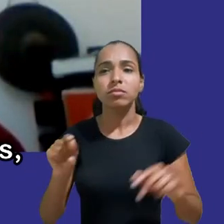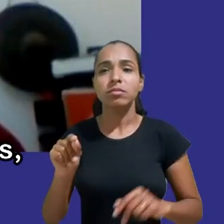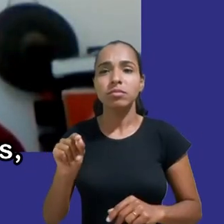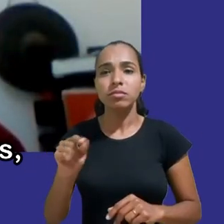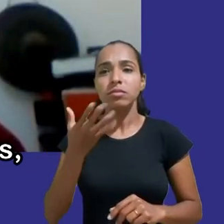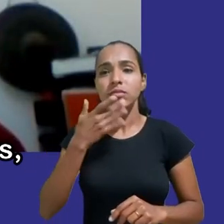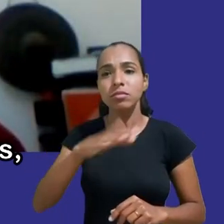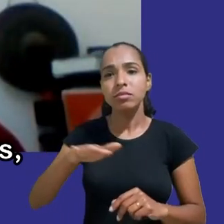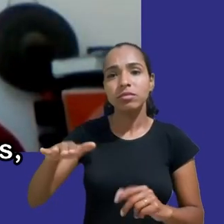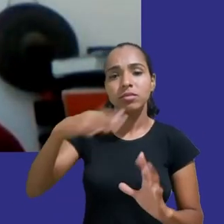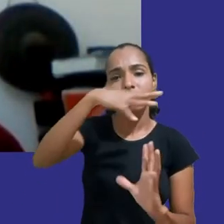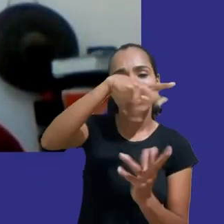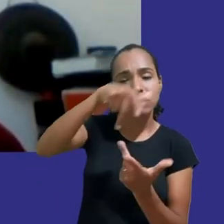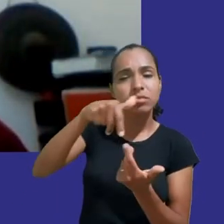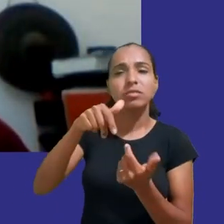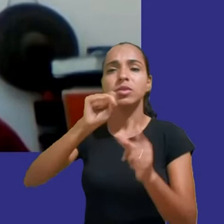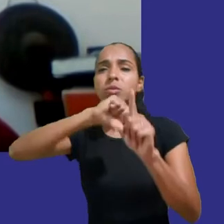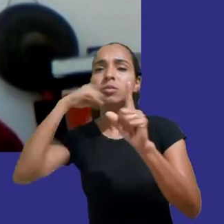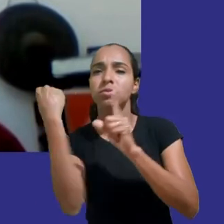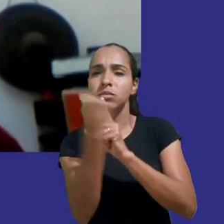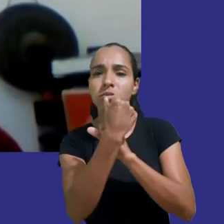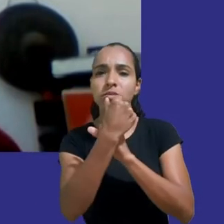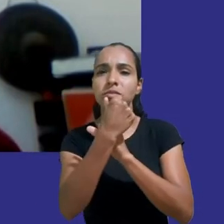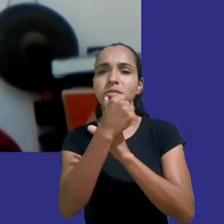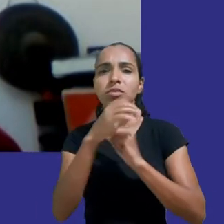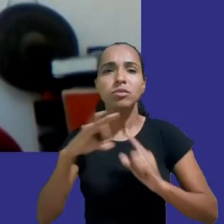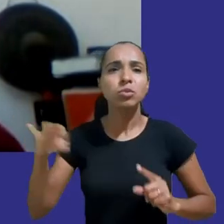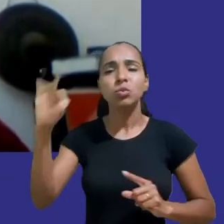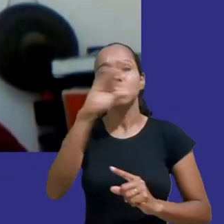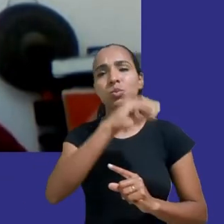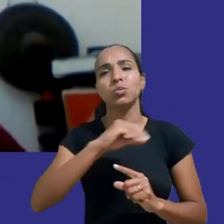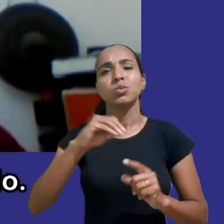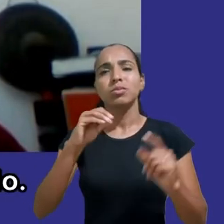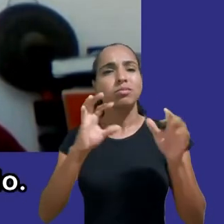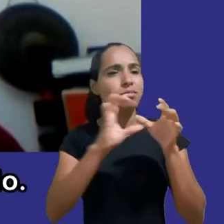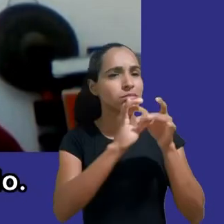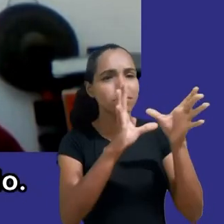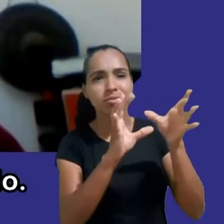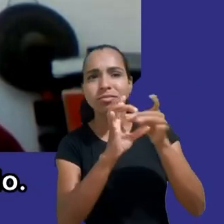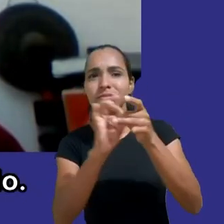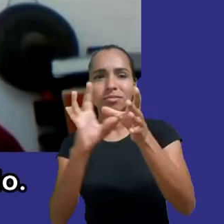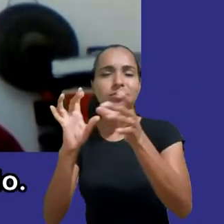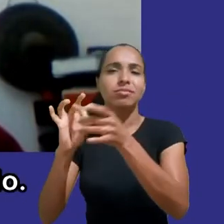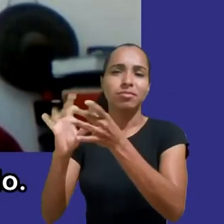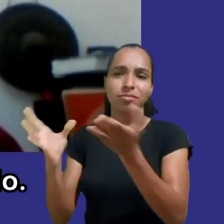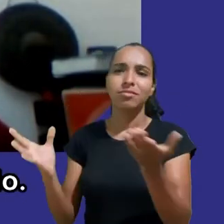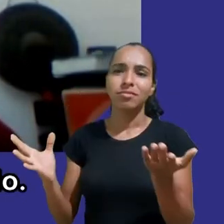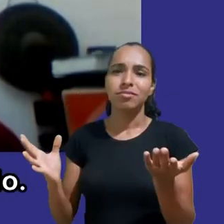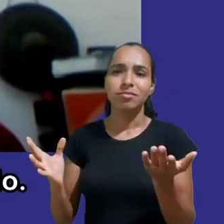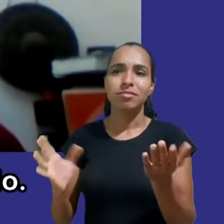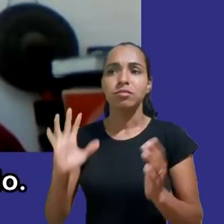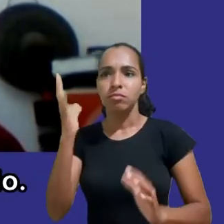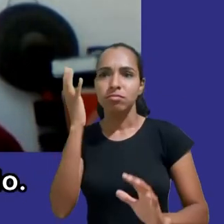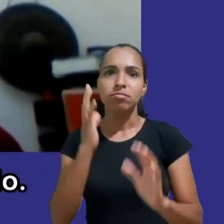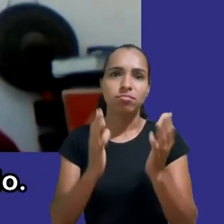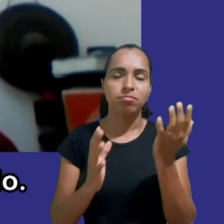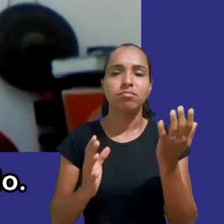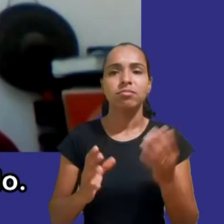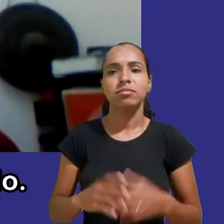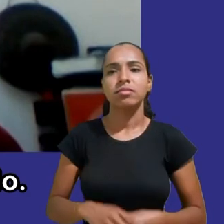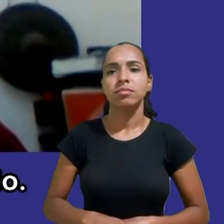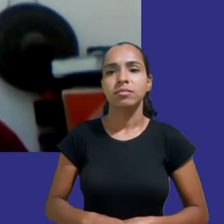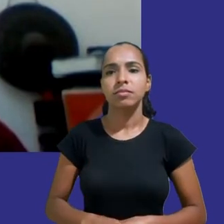planet to society and wider democracy so all of those issues were coming to the fore